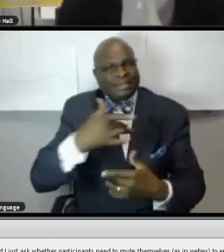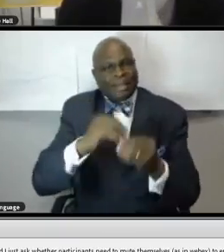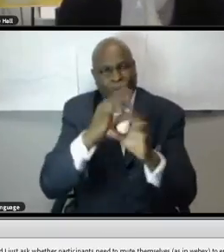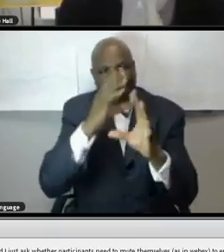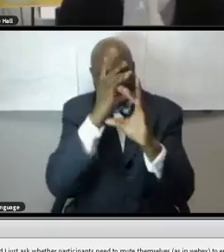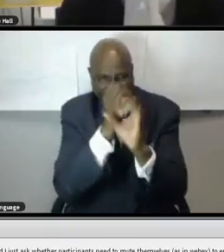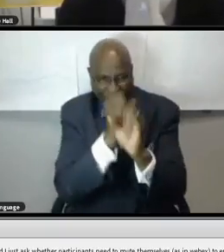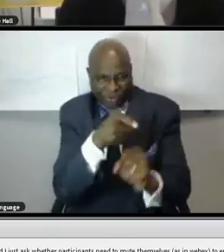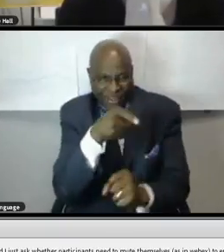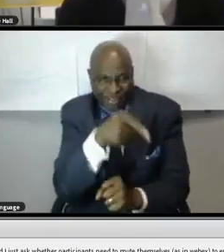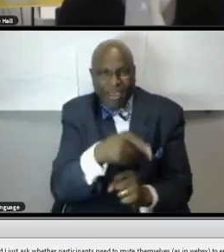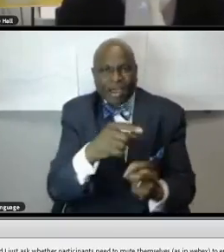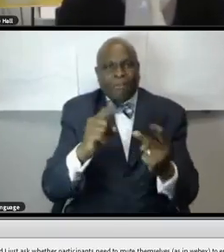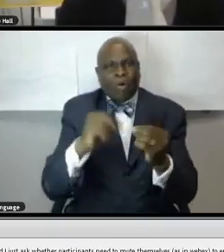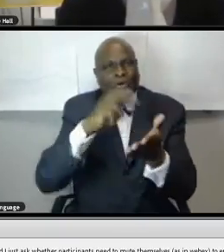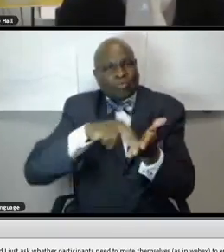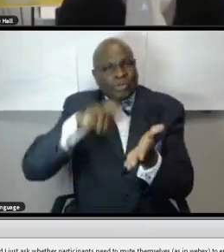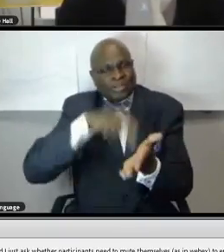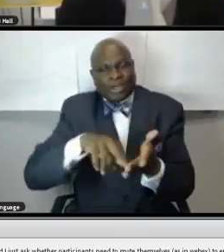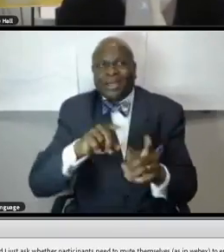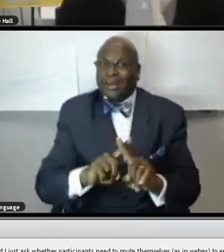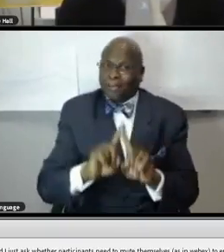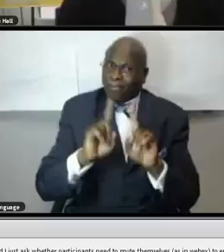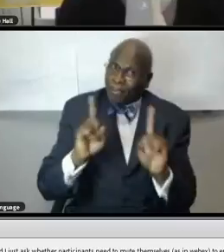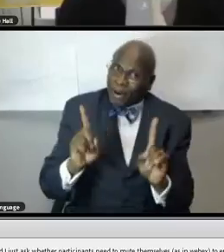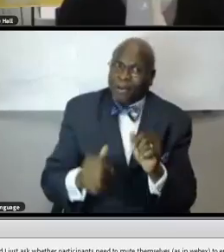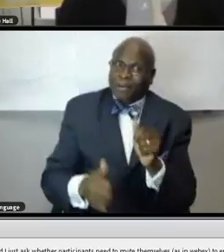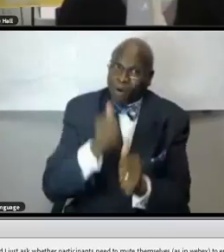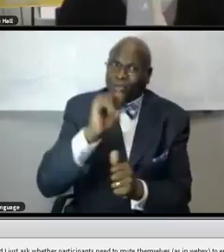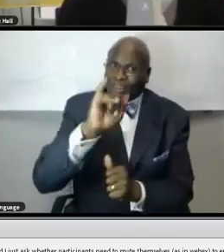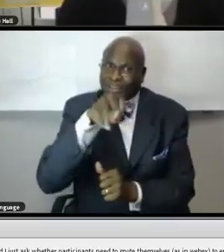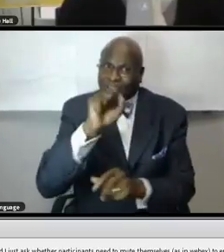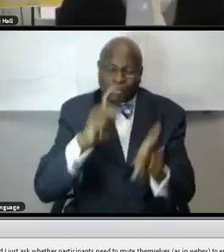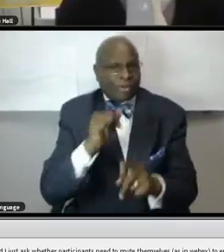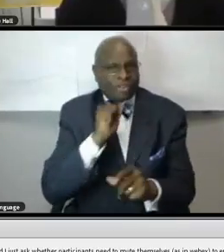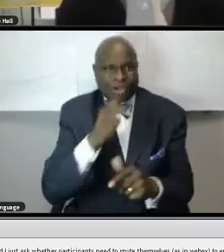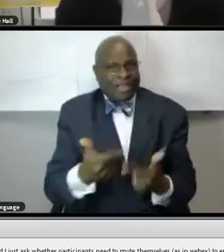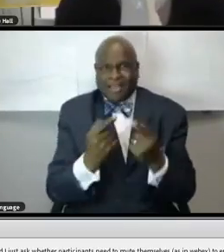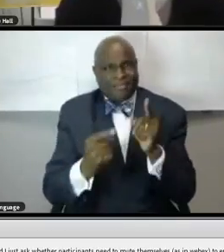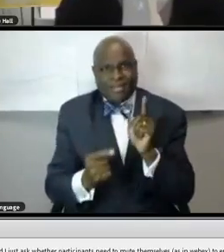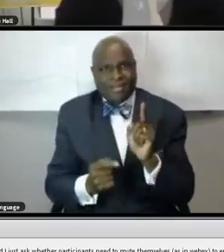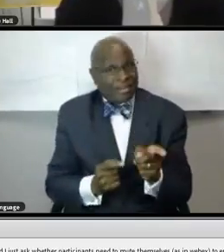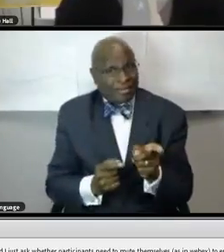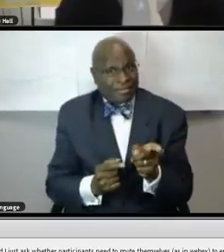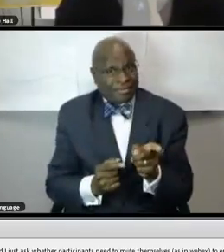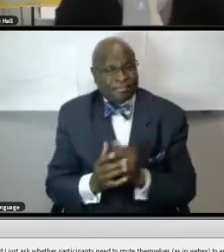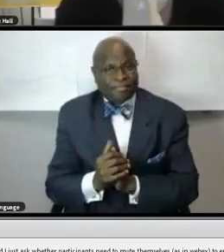interest, a lot of the research, but most indigenous peoples are not located there.